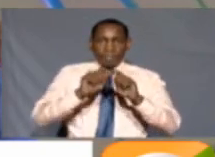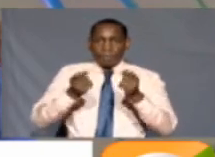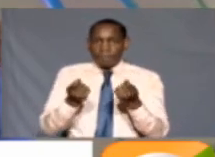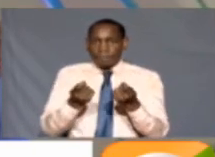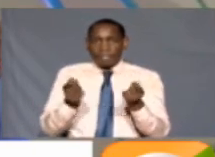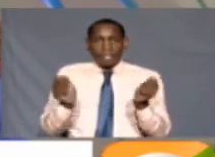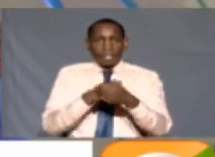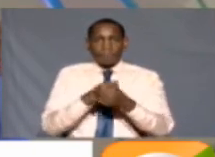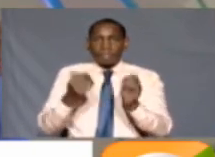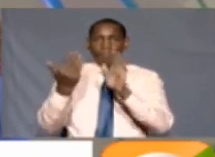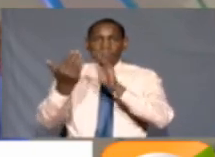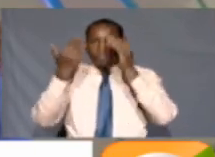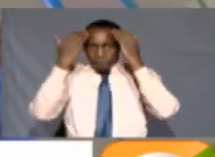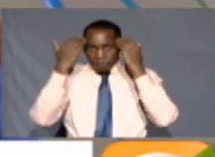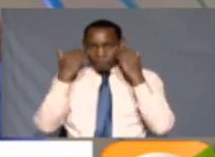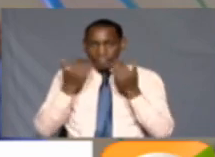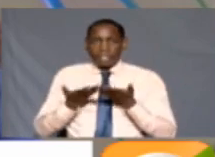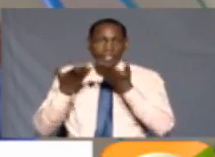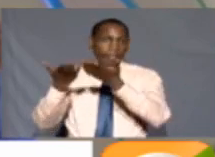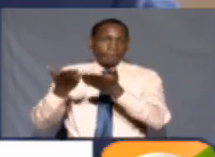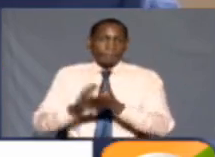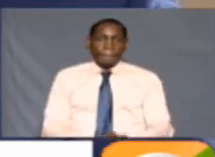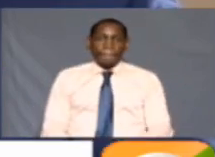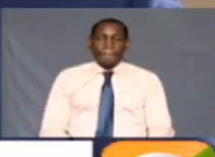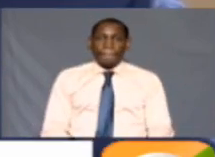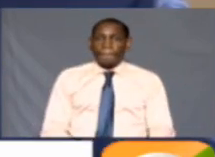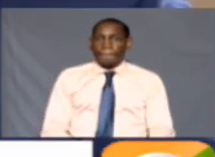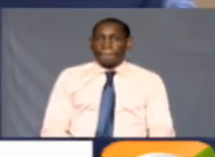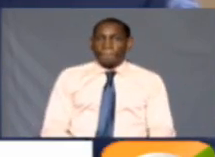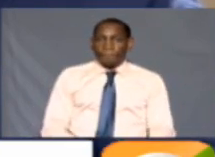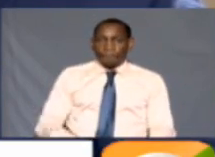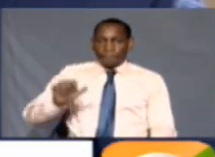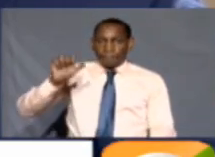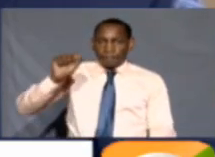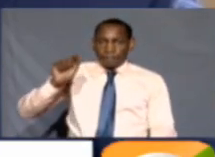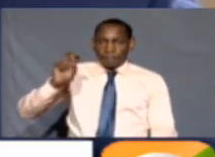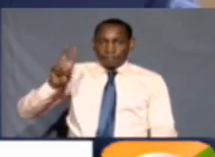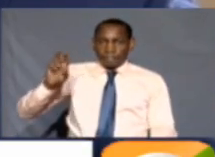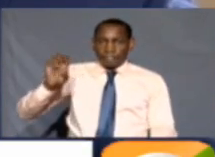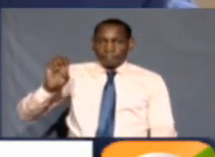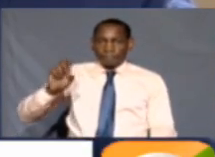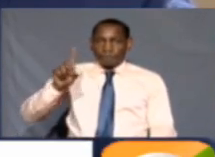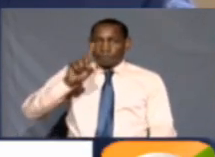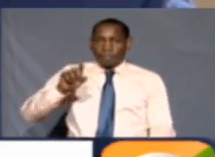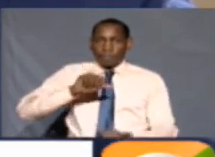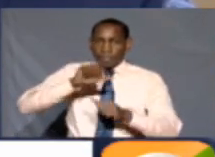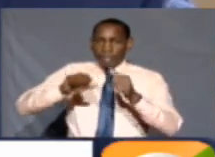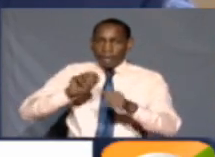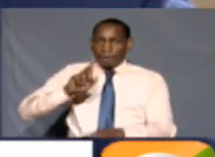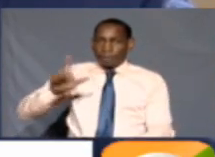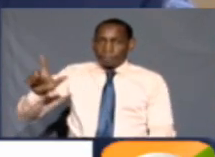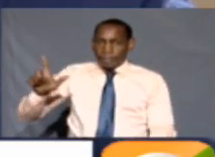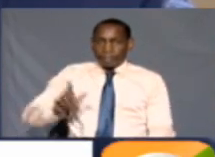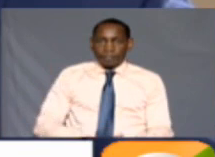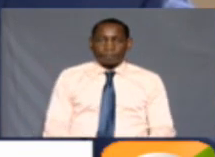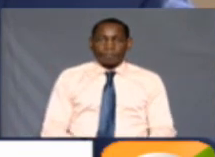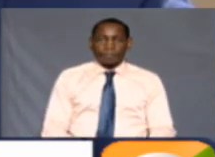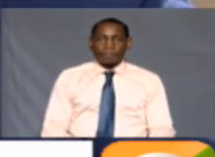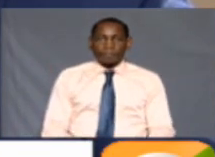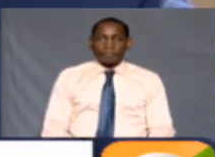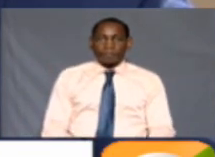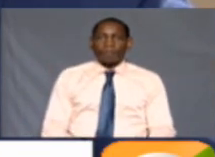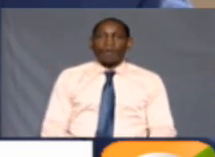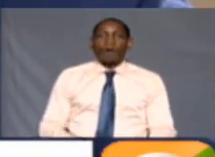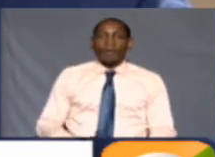is not admissible in a court of law. Yes. Okay. Steve, there was a question around the bill. Well, I think there are two things I